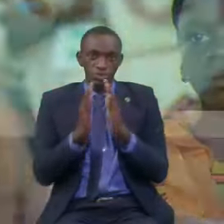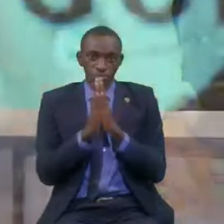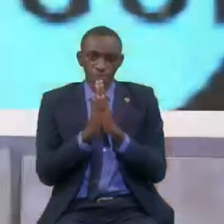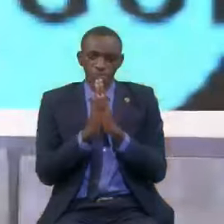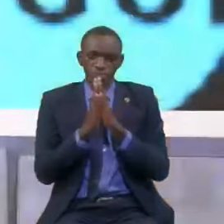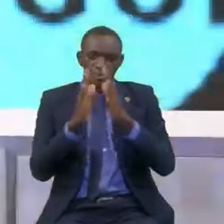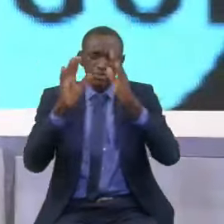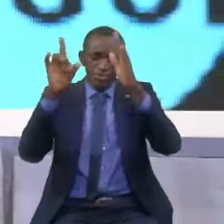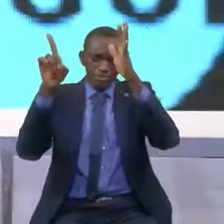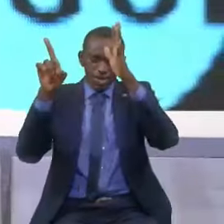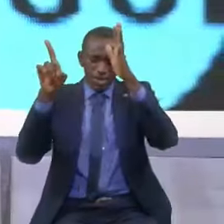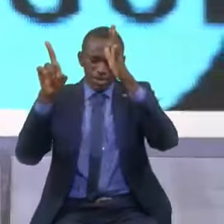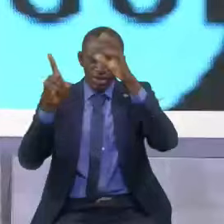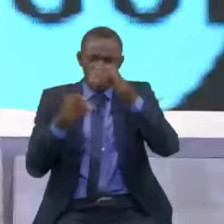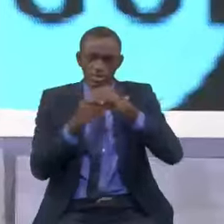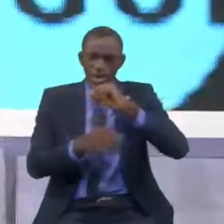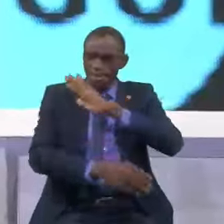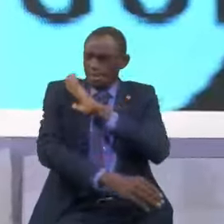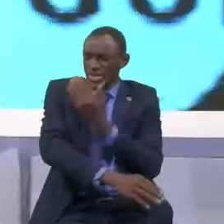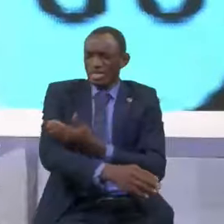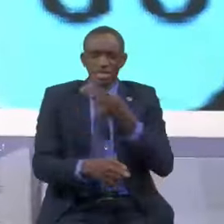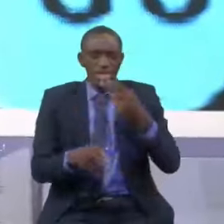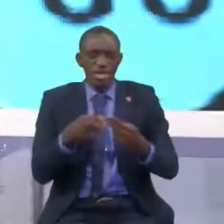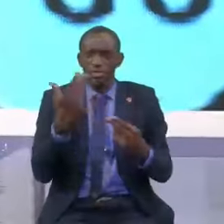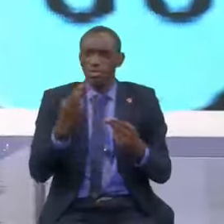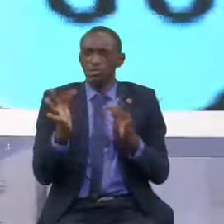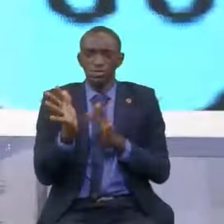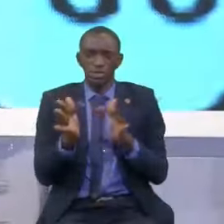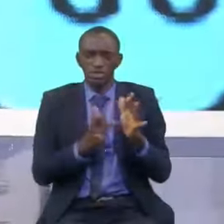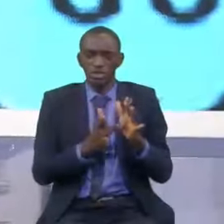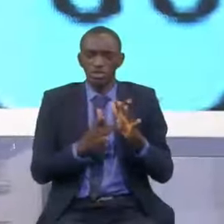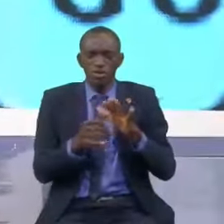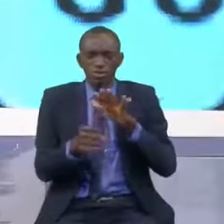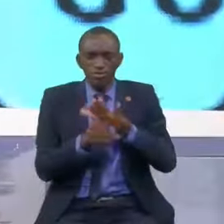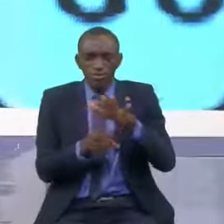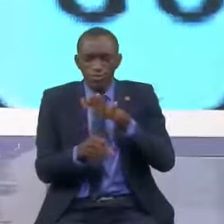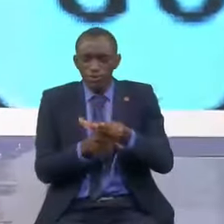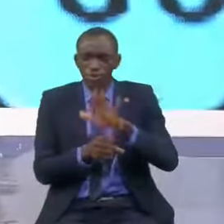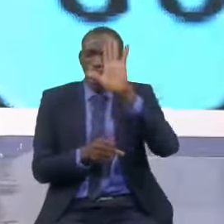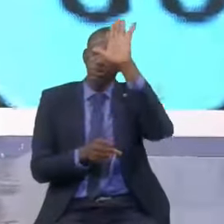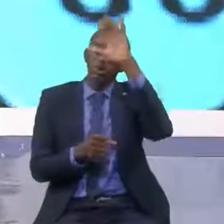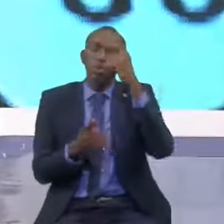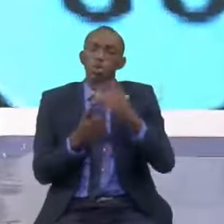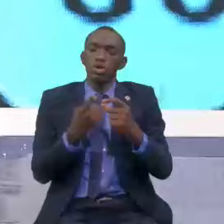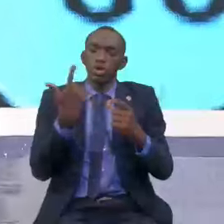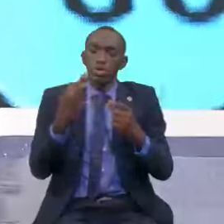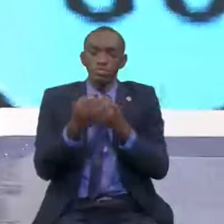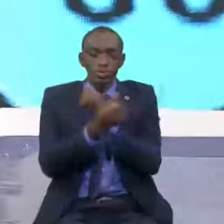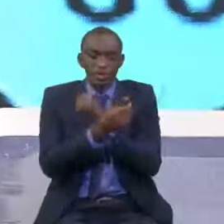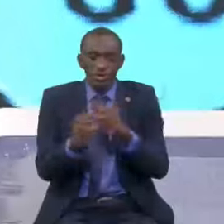of Jesus, fulfill your word of salvation in every life